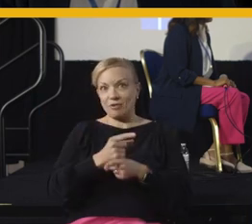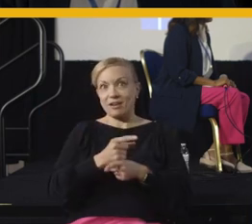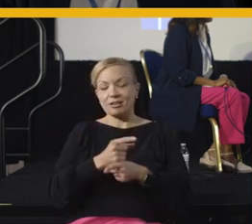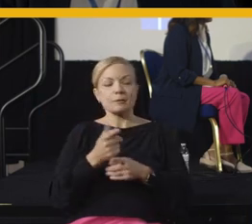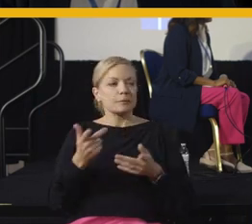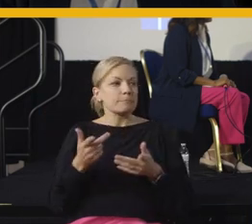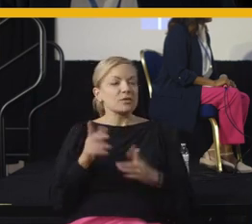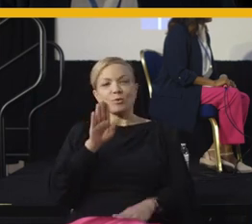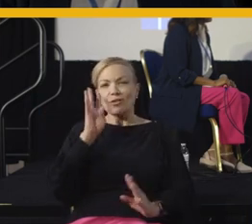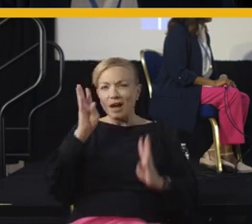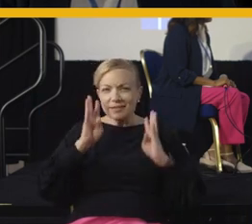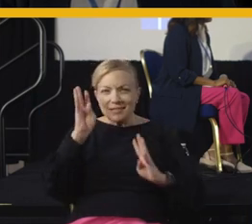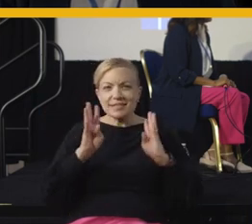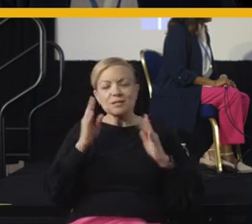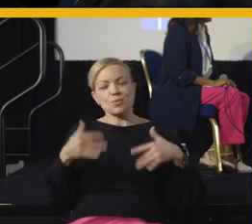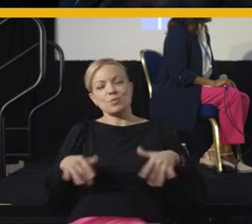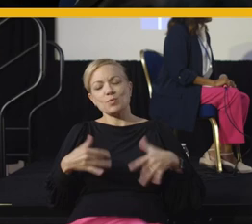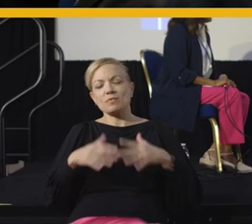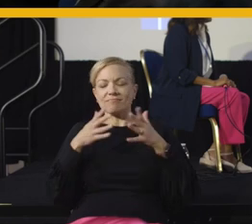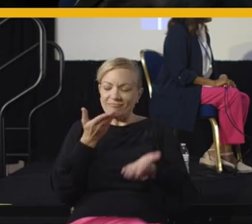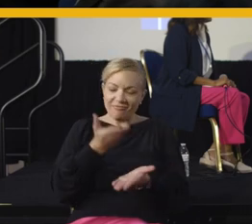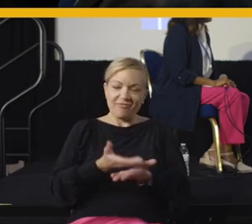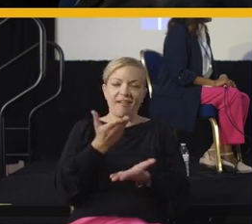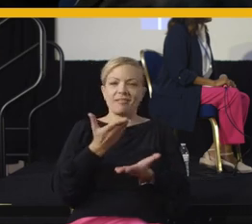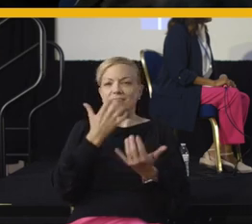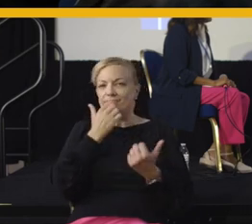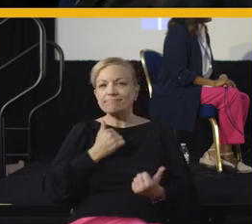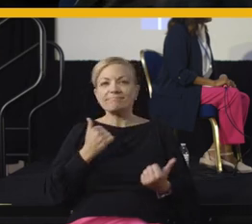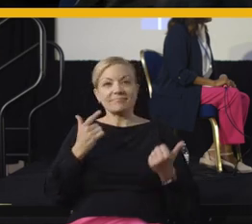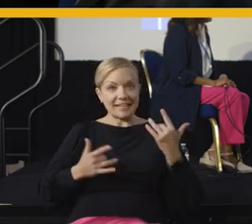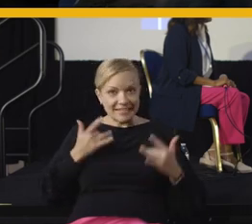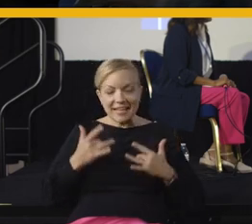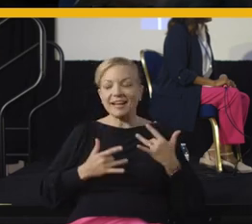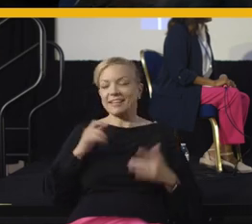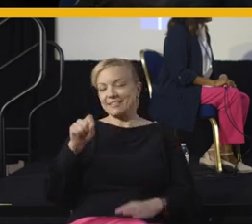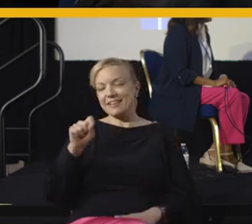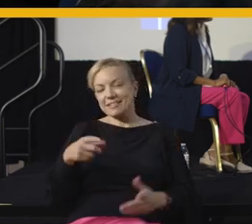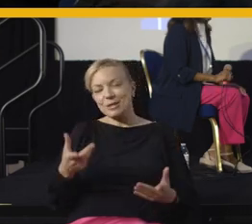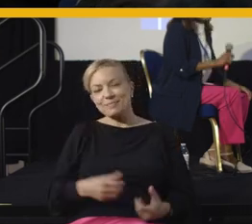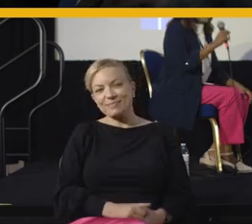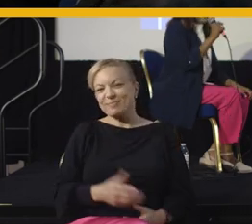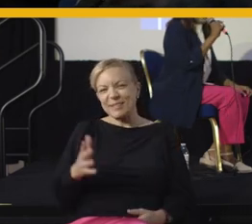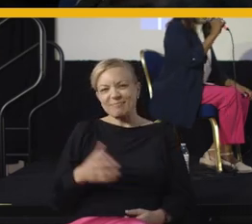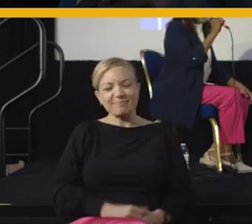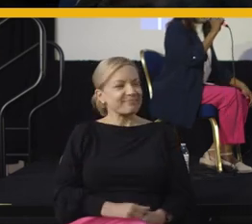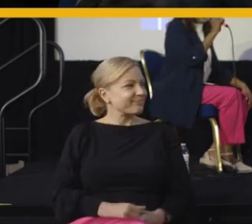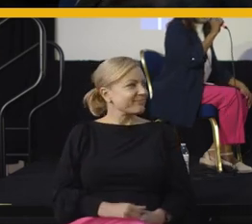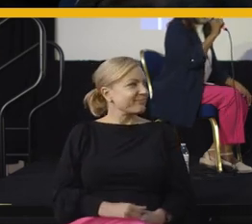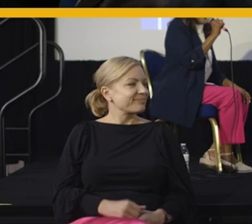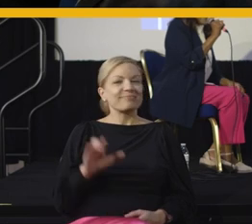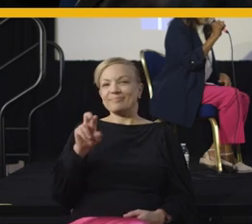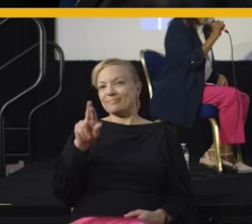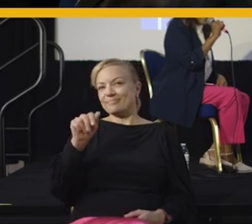And the ideas that you have are incredibly valid and incredibly exciting. So that's my advice. And we have